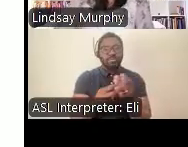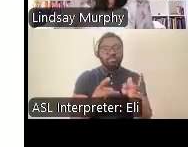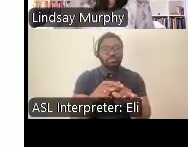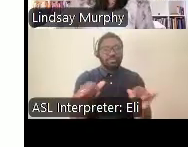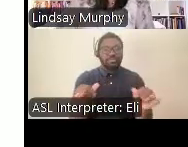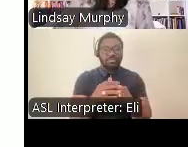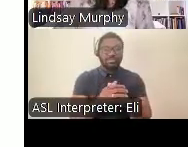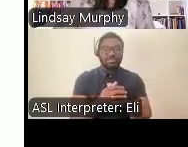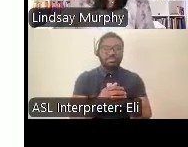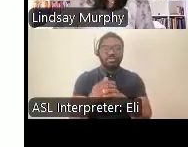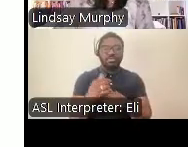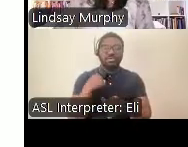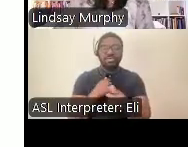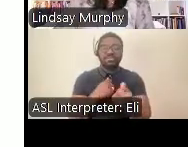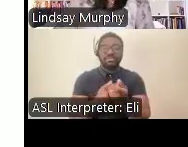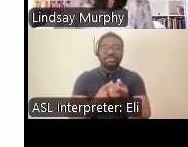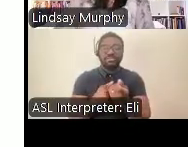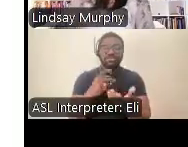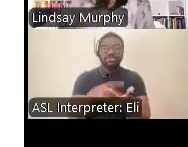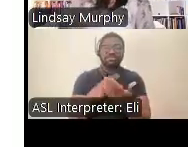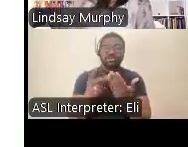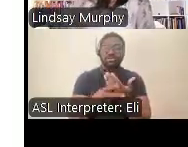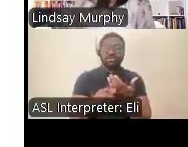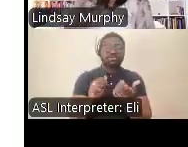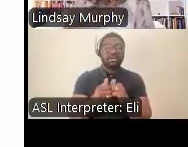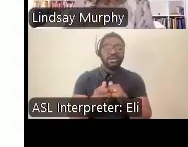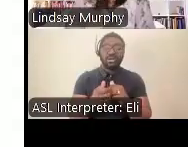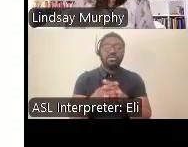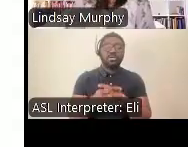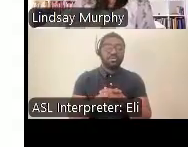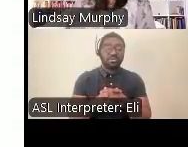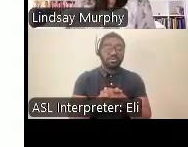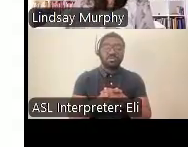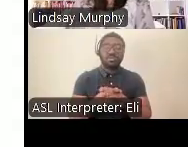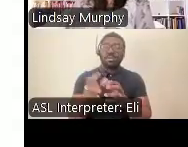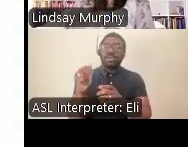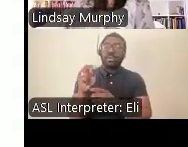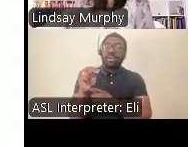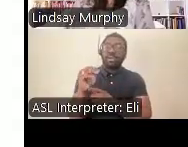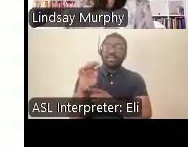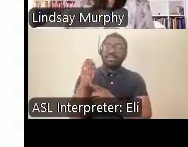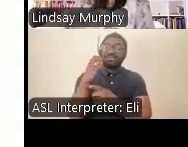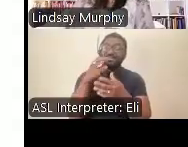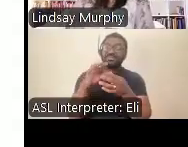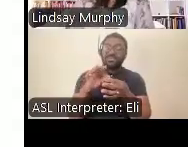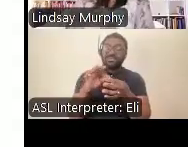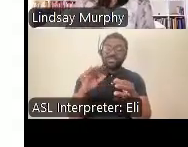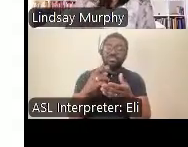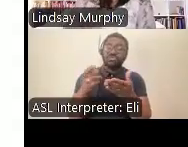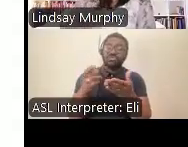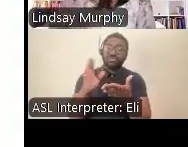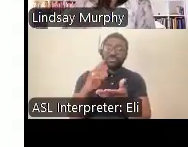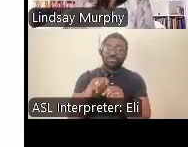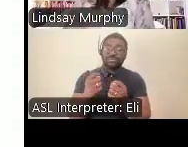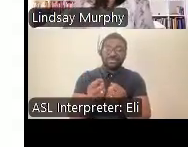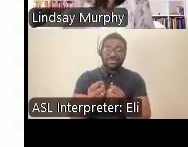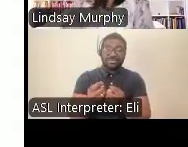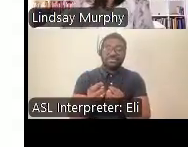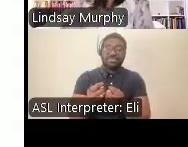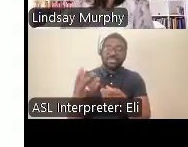with these programs by Annie mentioned the integrated resource teams earlier. So some of